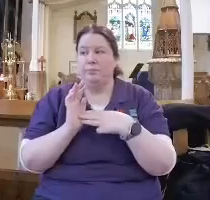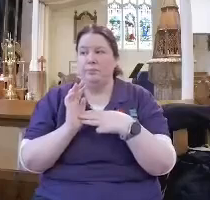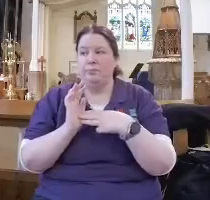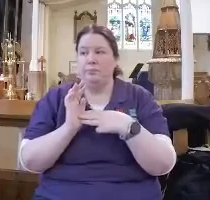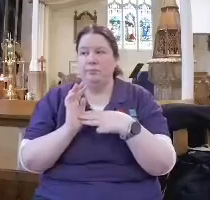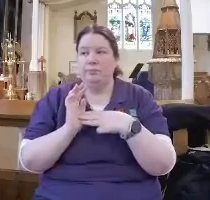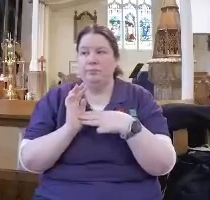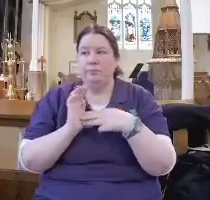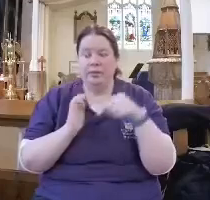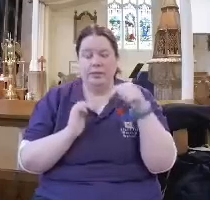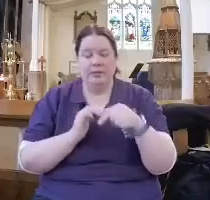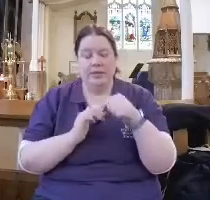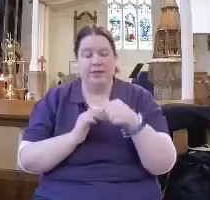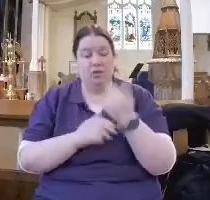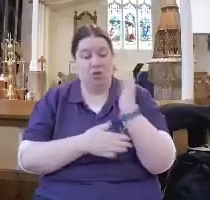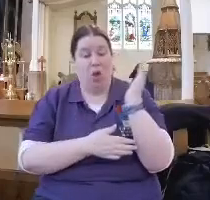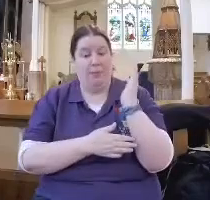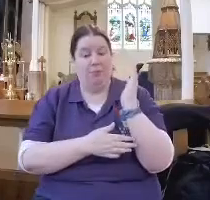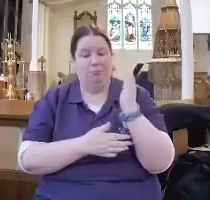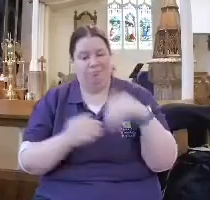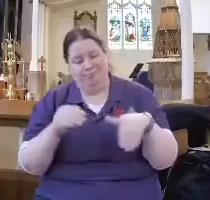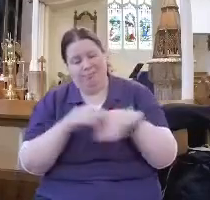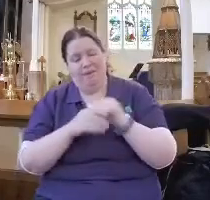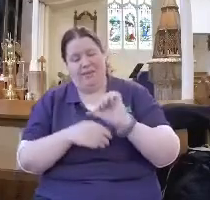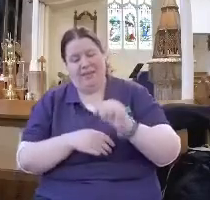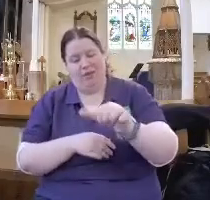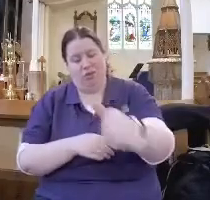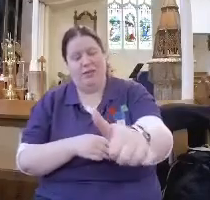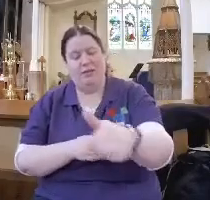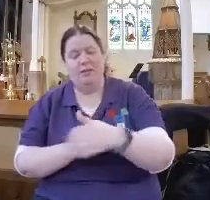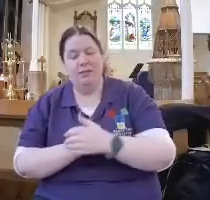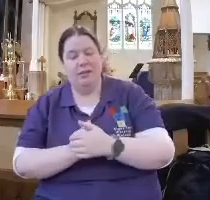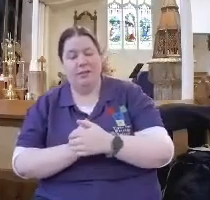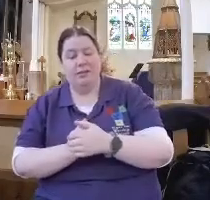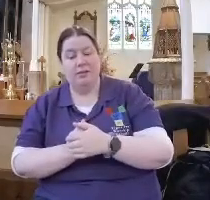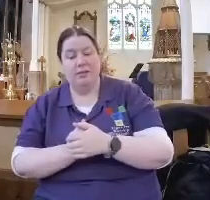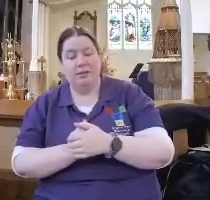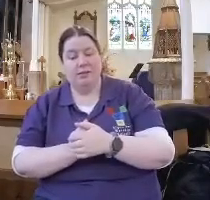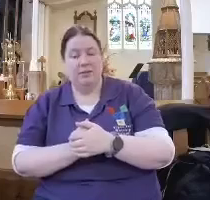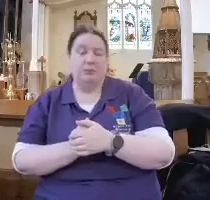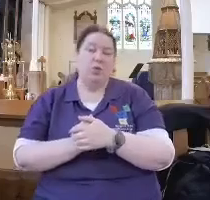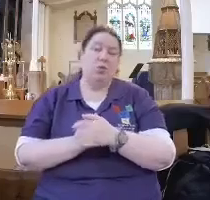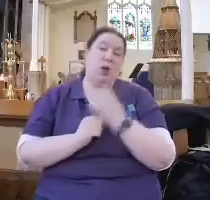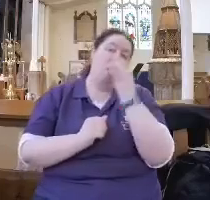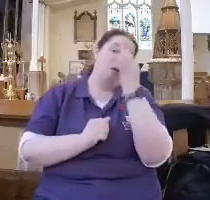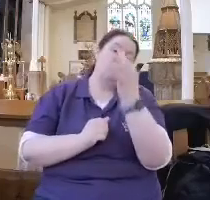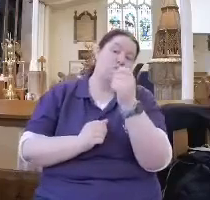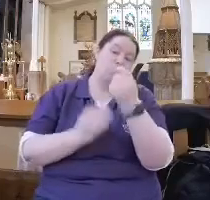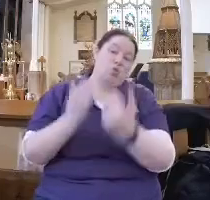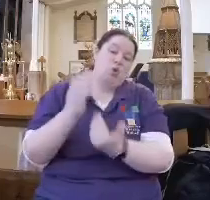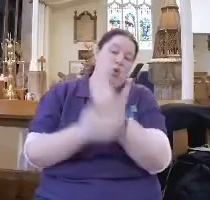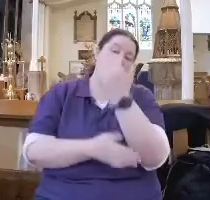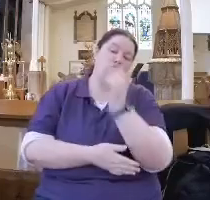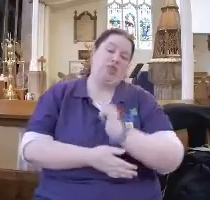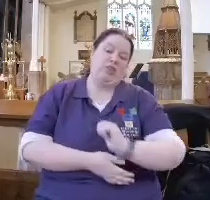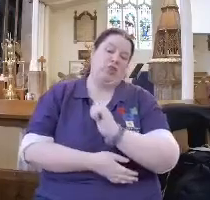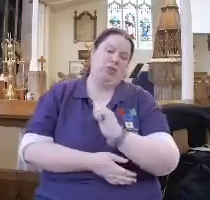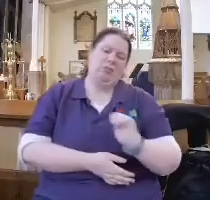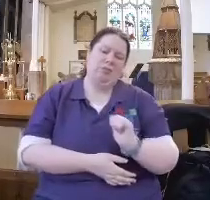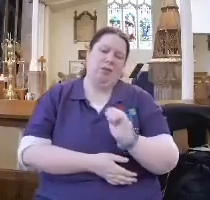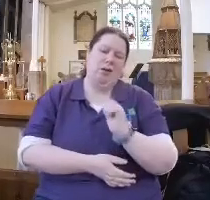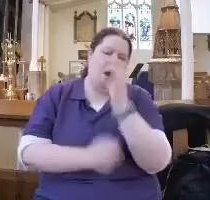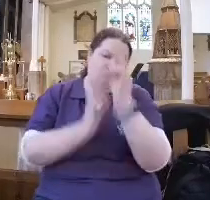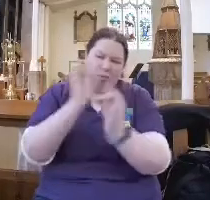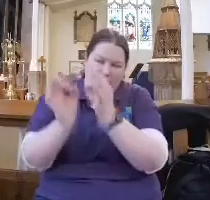sermon is one of a series that came about from questioning new Christians and the questions they raised.